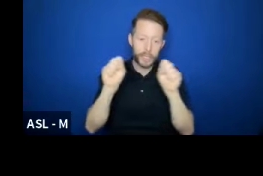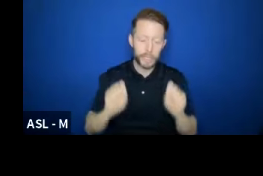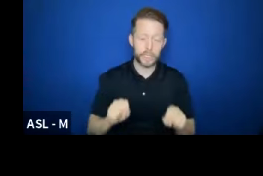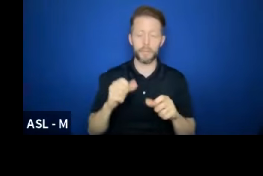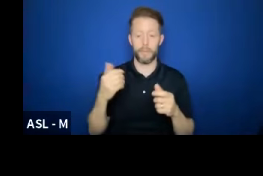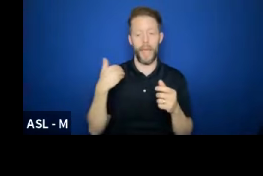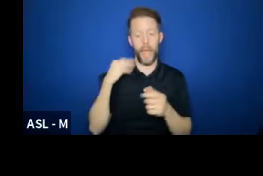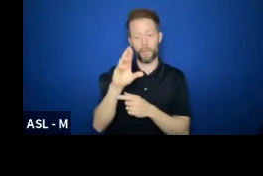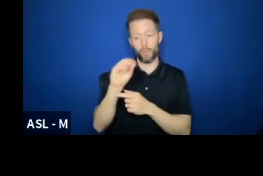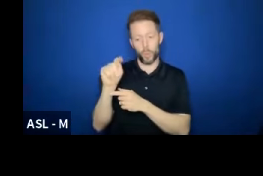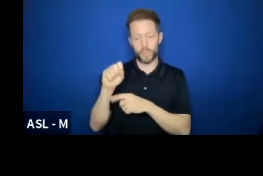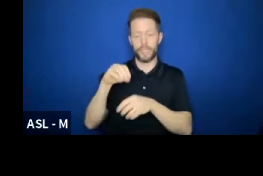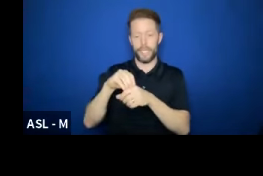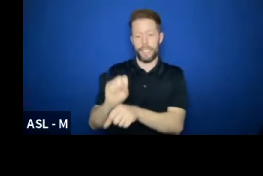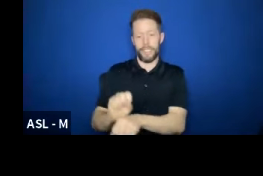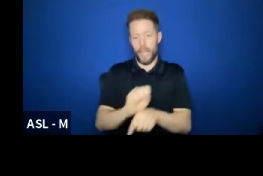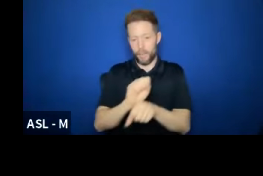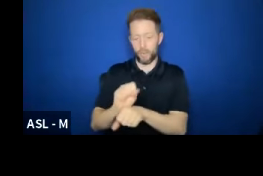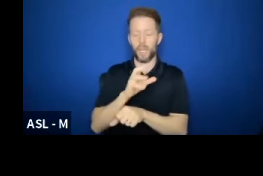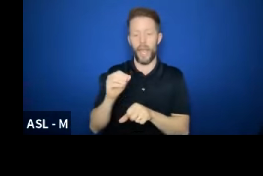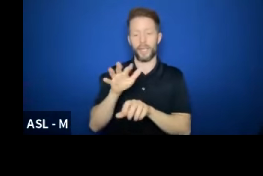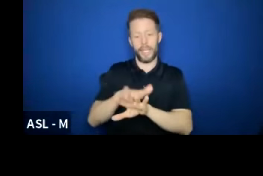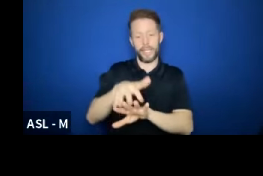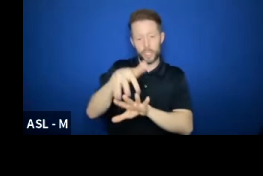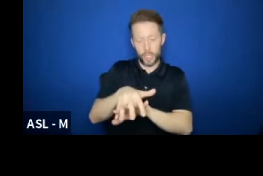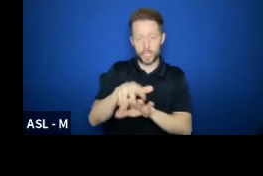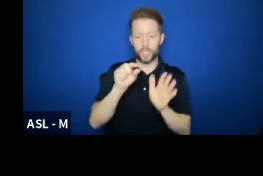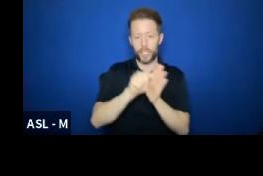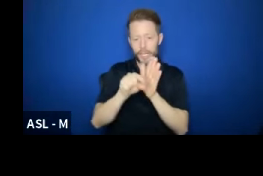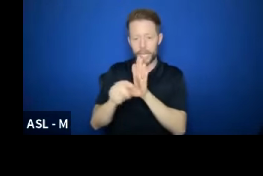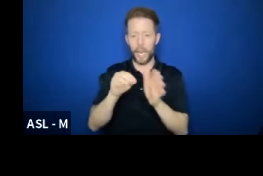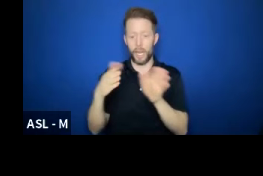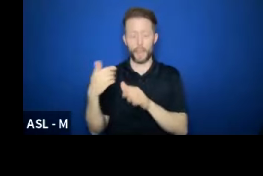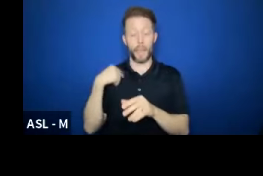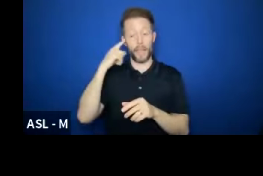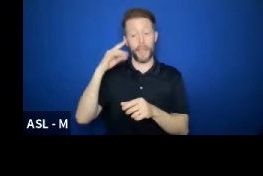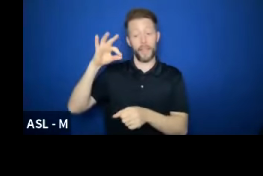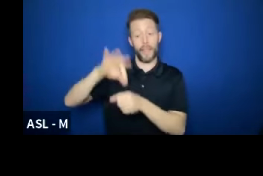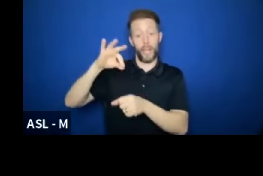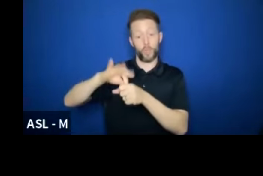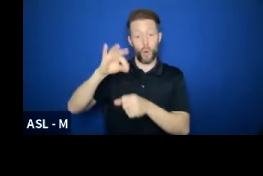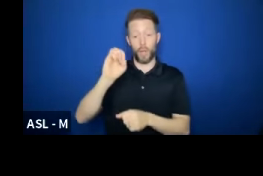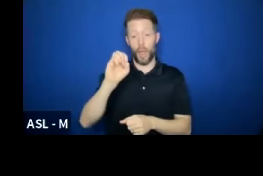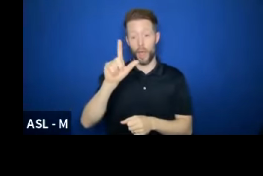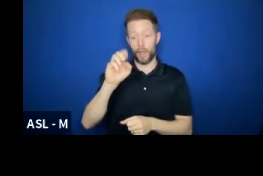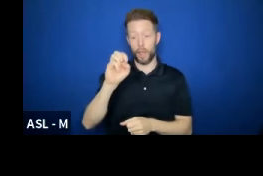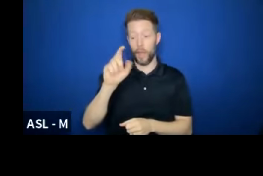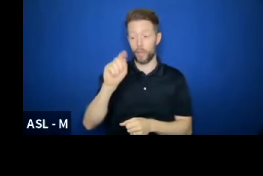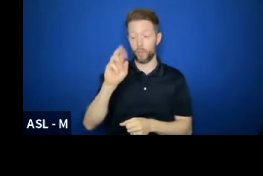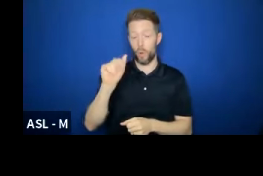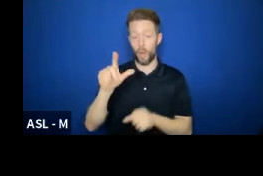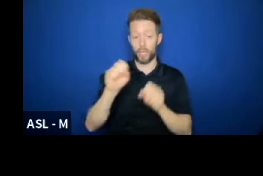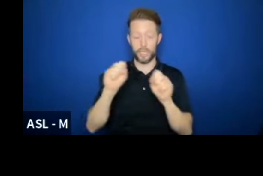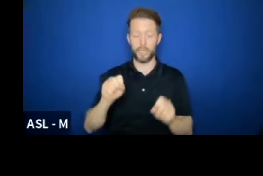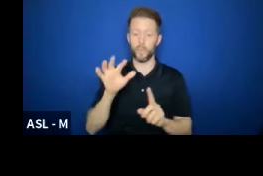have roots in slavery and in indigenous genocide and theft, I think the electoral system is in some ways unique in that